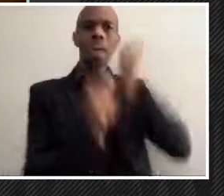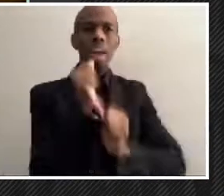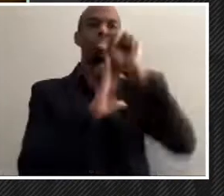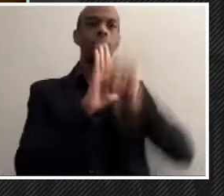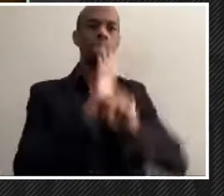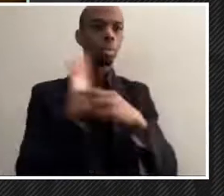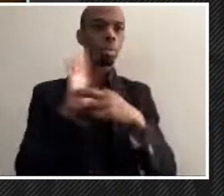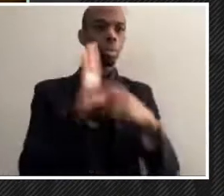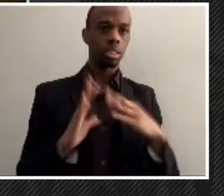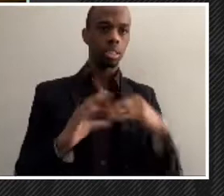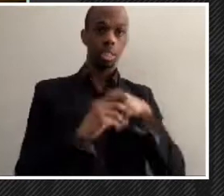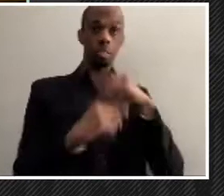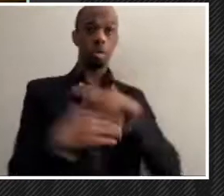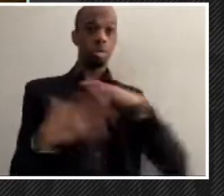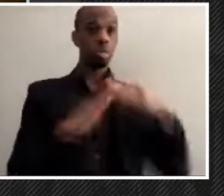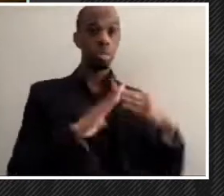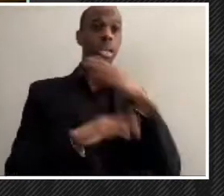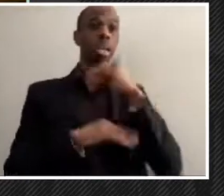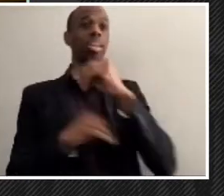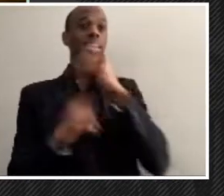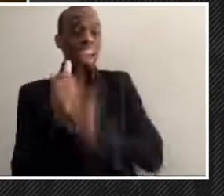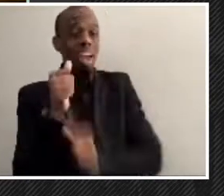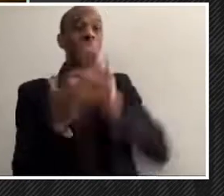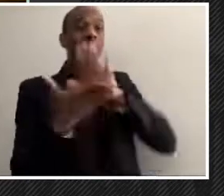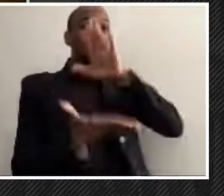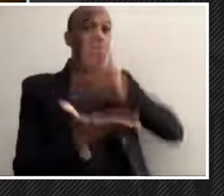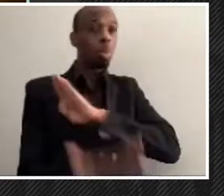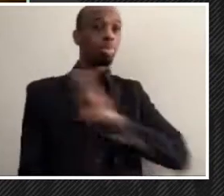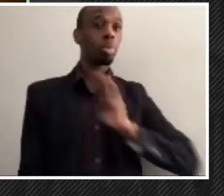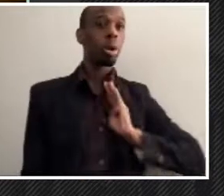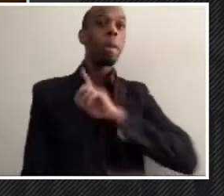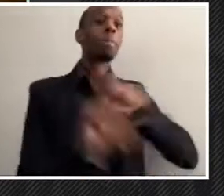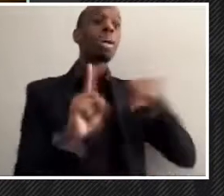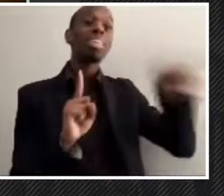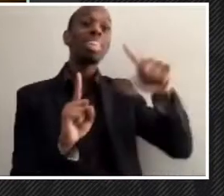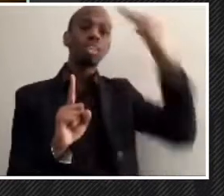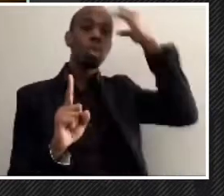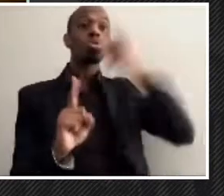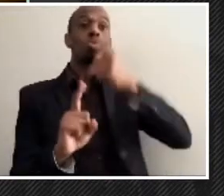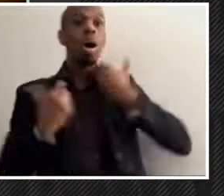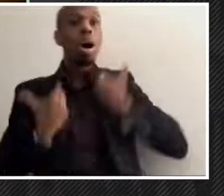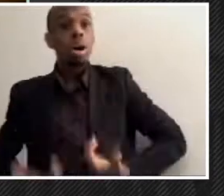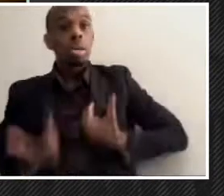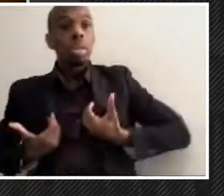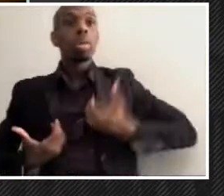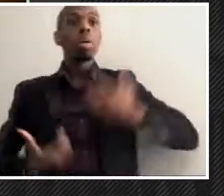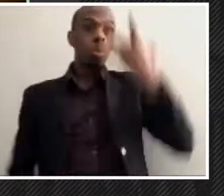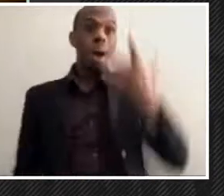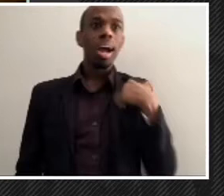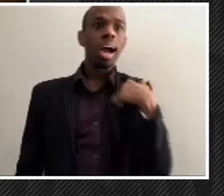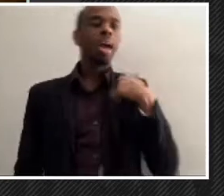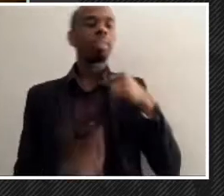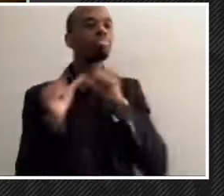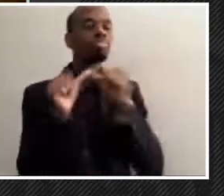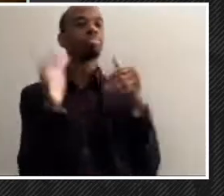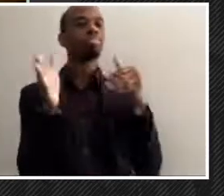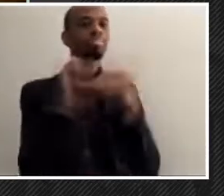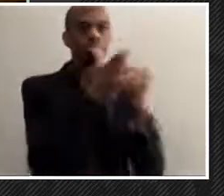community. But not just that I know them, they know who I am because I'm consistently showing up. And I think that one of the things that